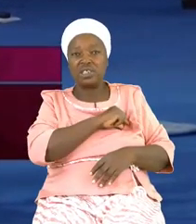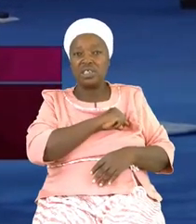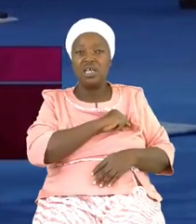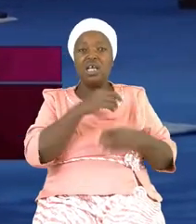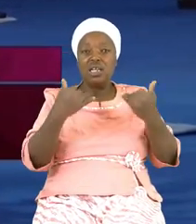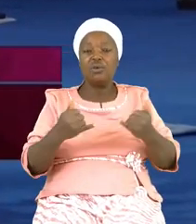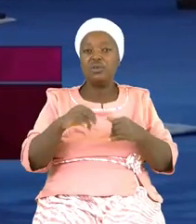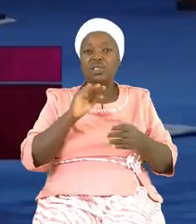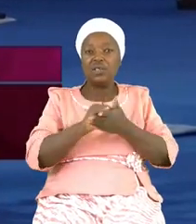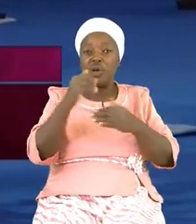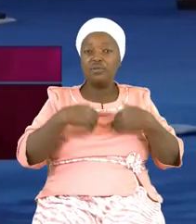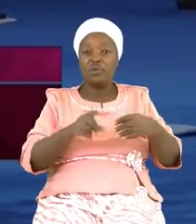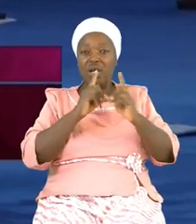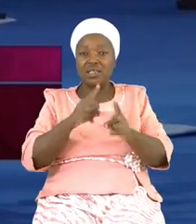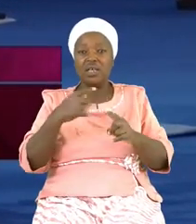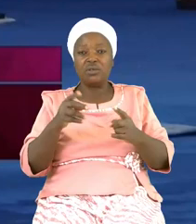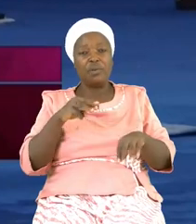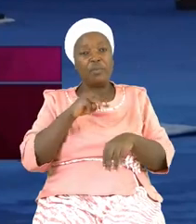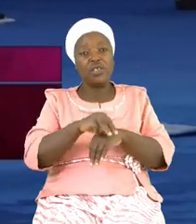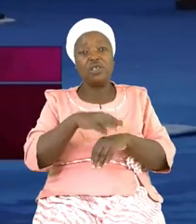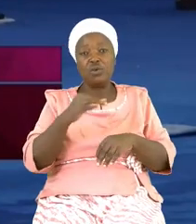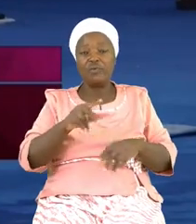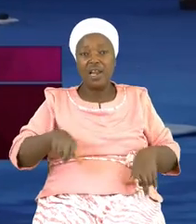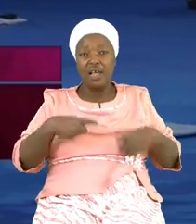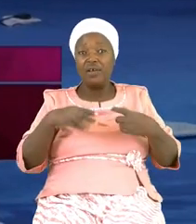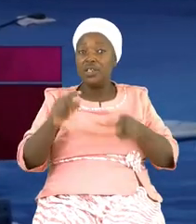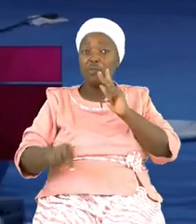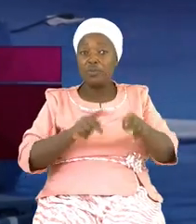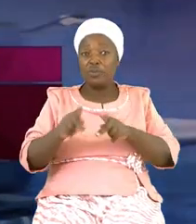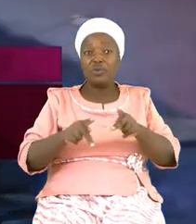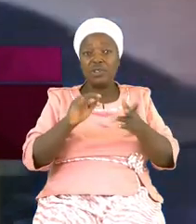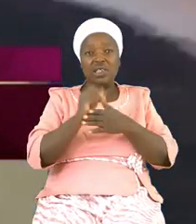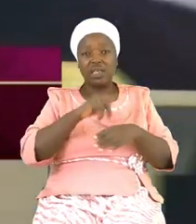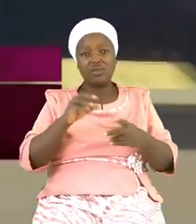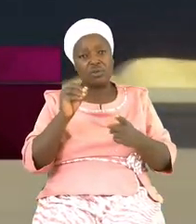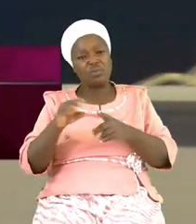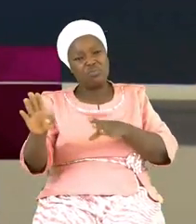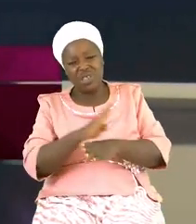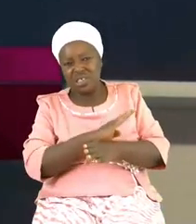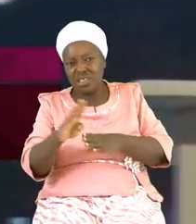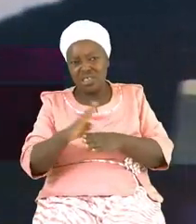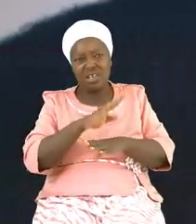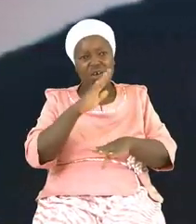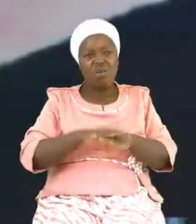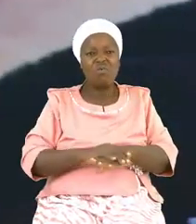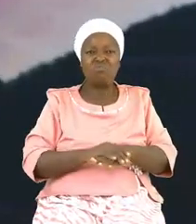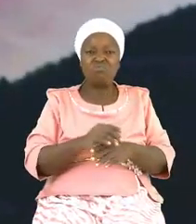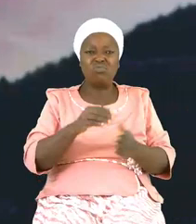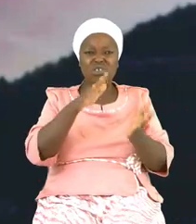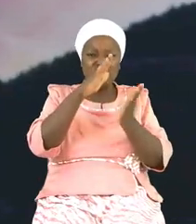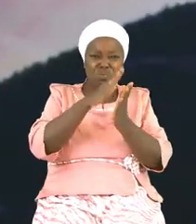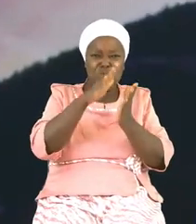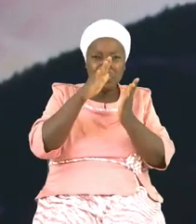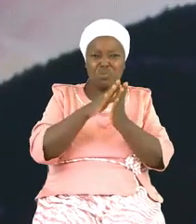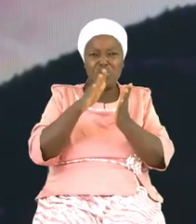of life. The people that they're too busy on minor, they major